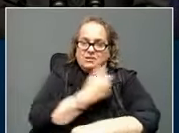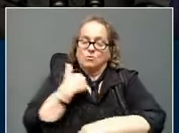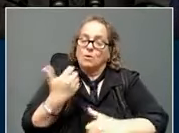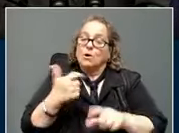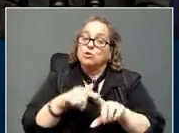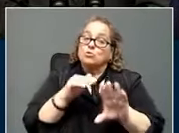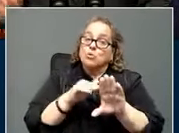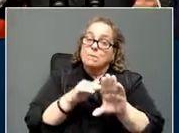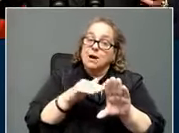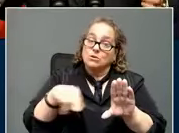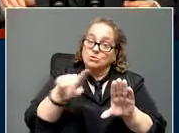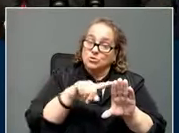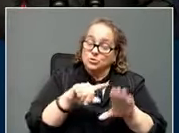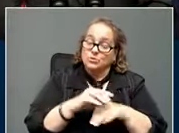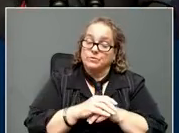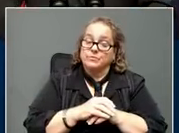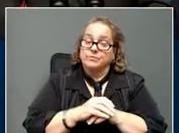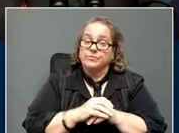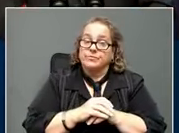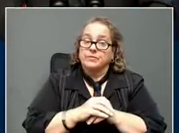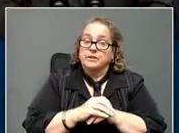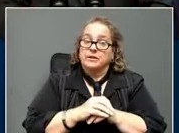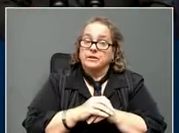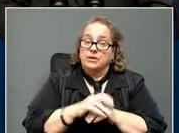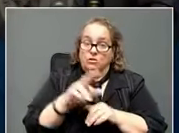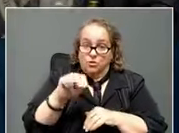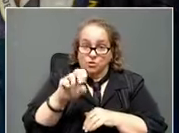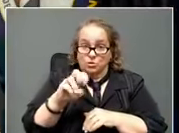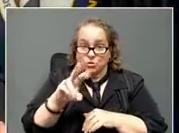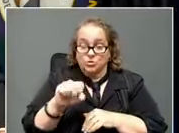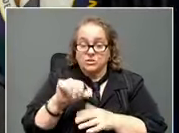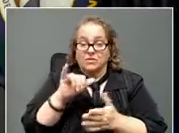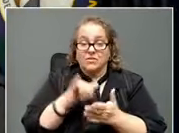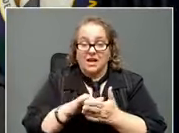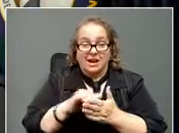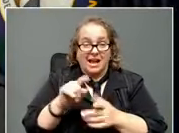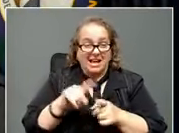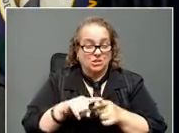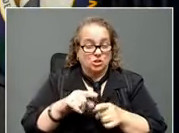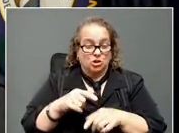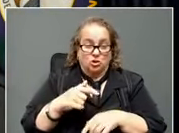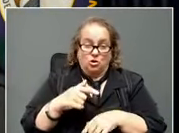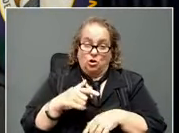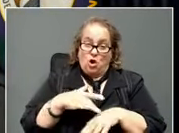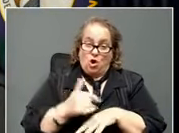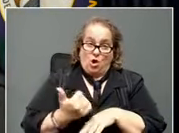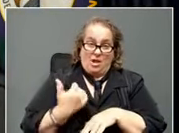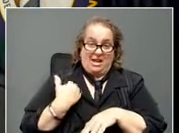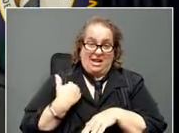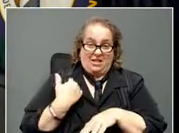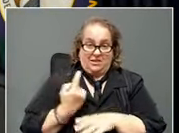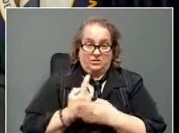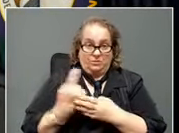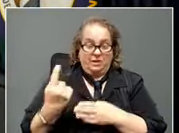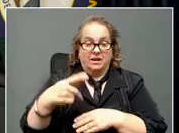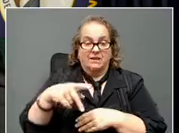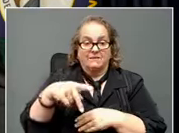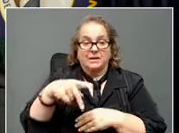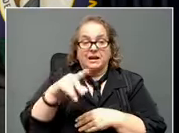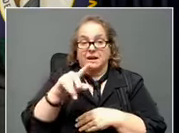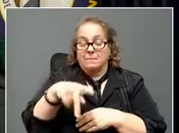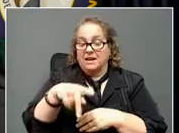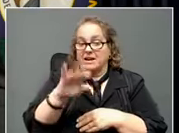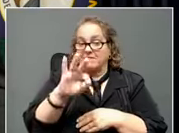of the news that as early as this week, Pfizer could get authorization